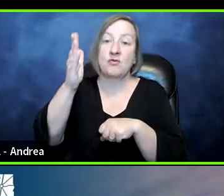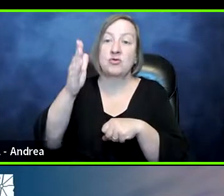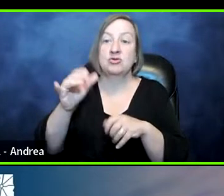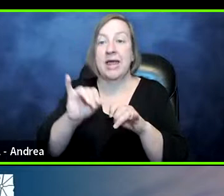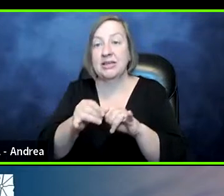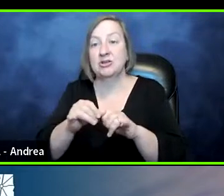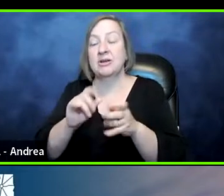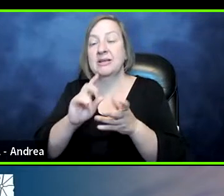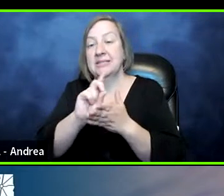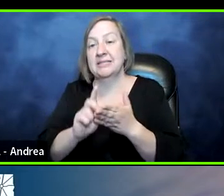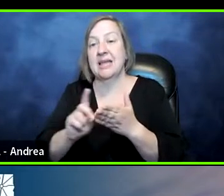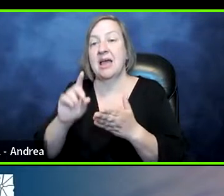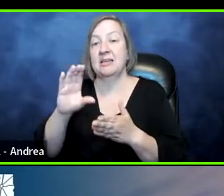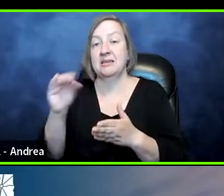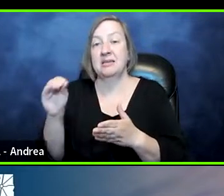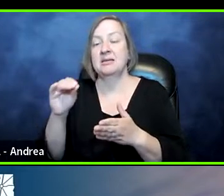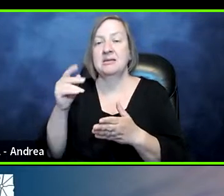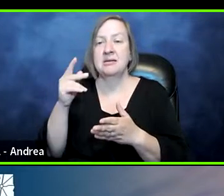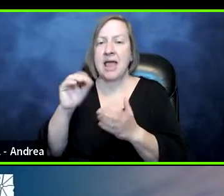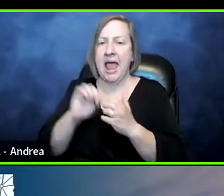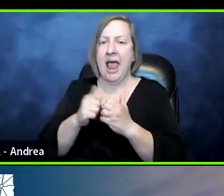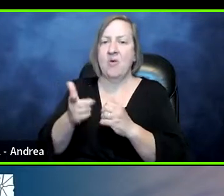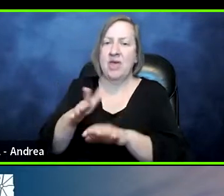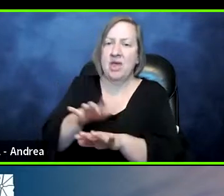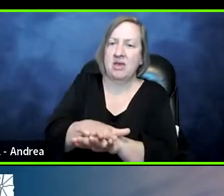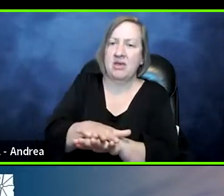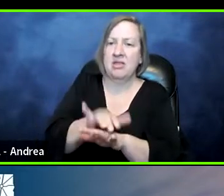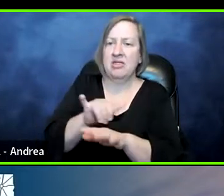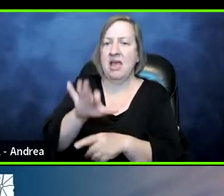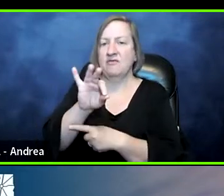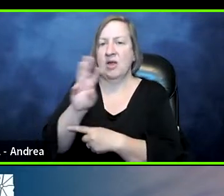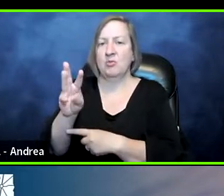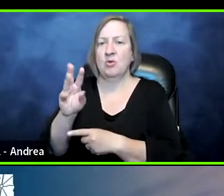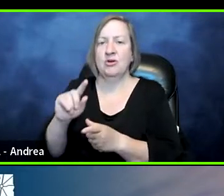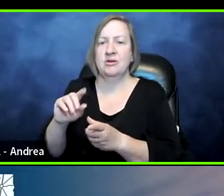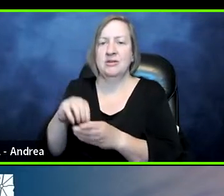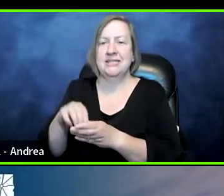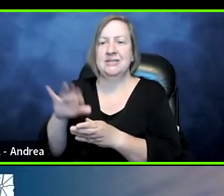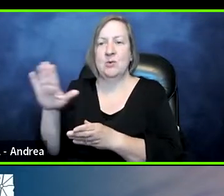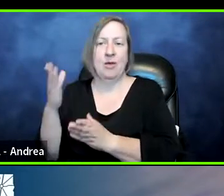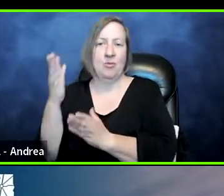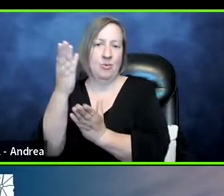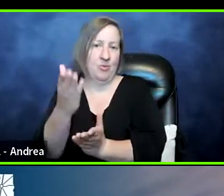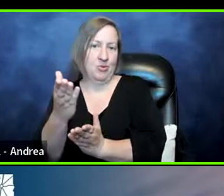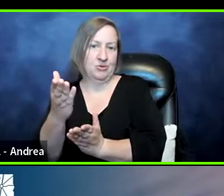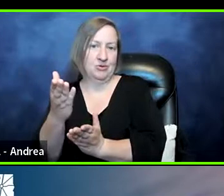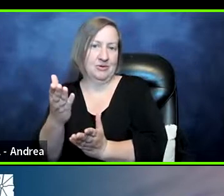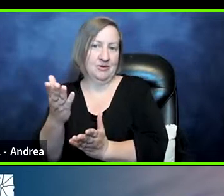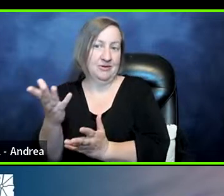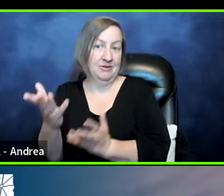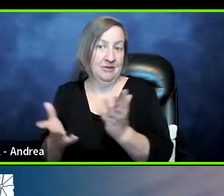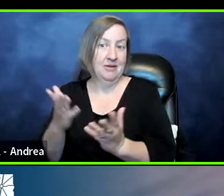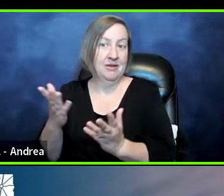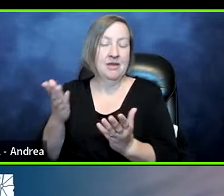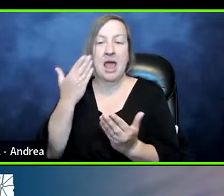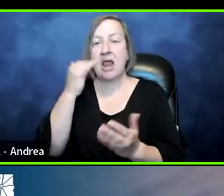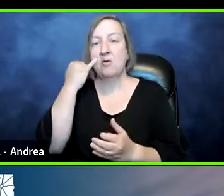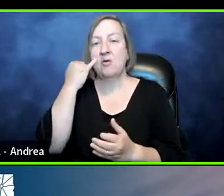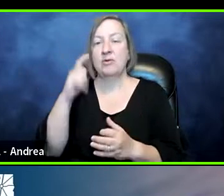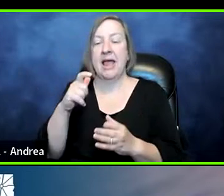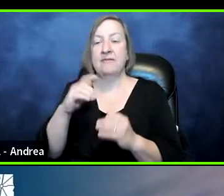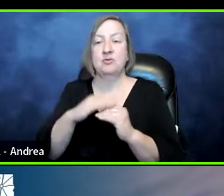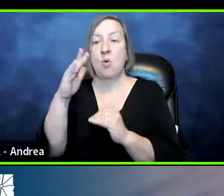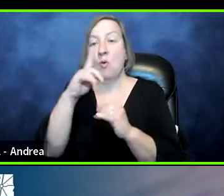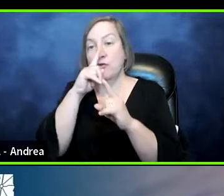and ask them how they are incorporating the framework into what they're proposing. Right. So I don't know if I don't know if we have to overcomplicate this.